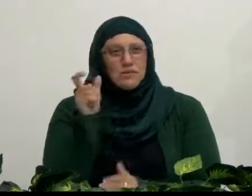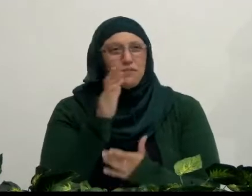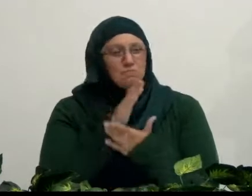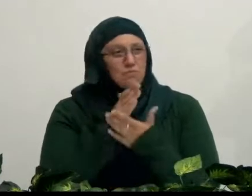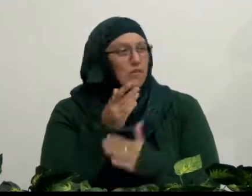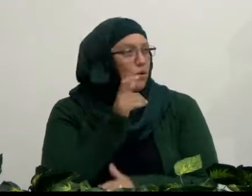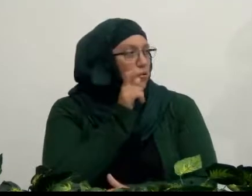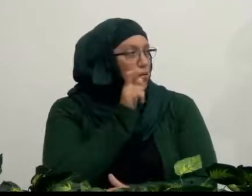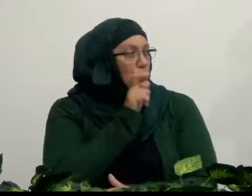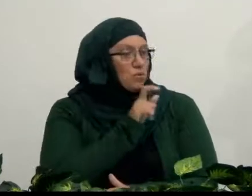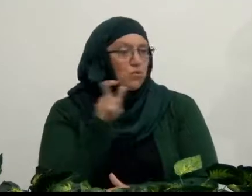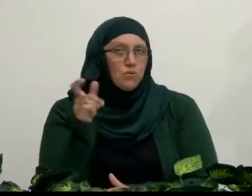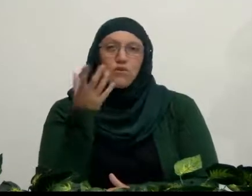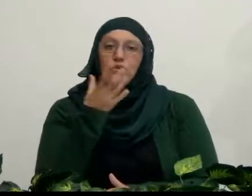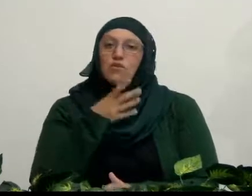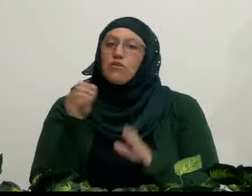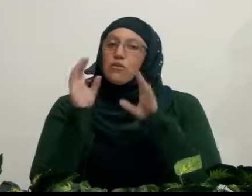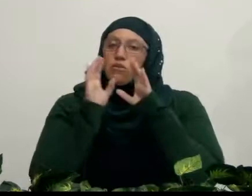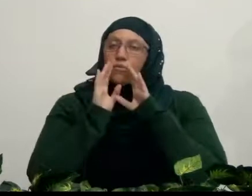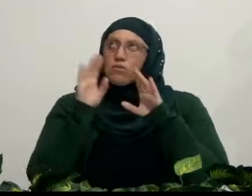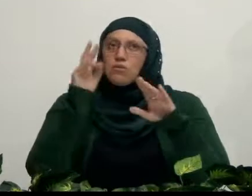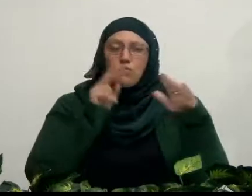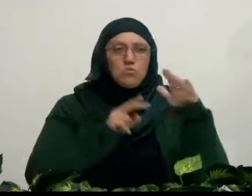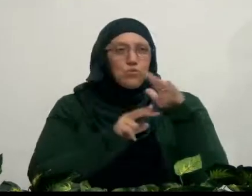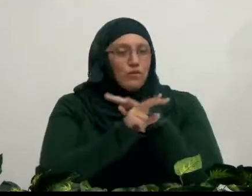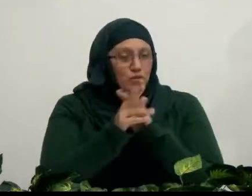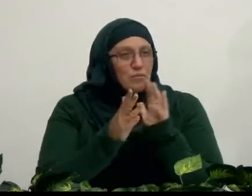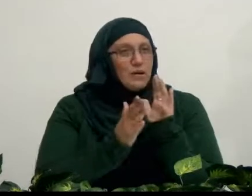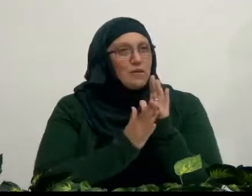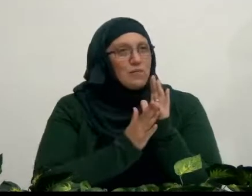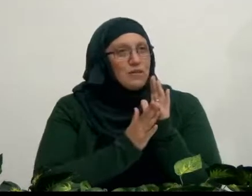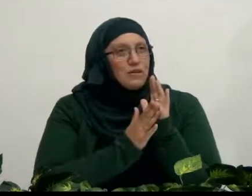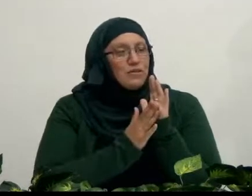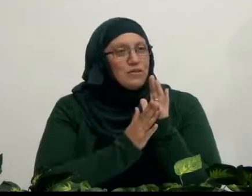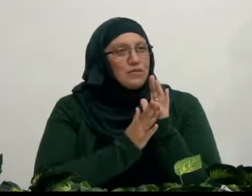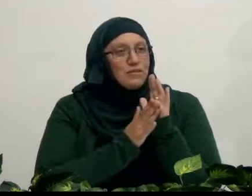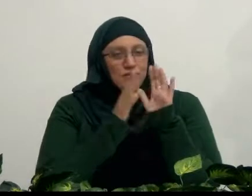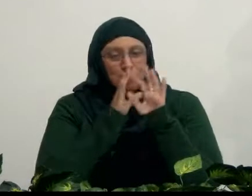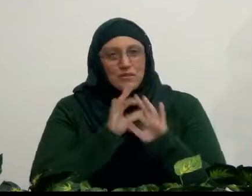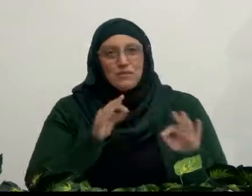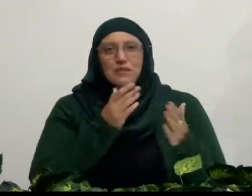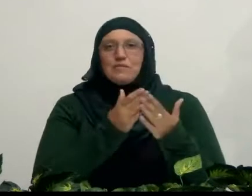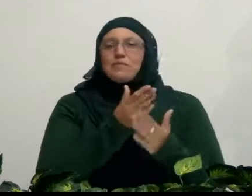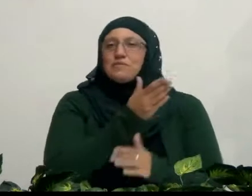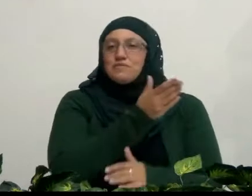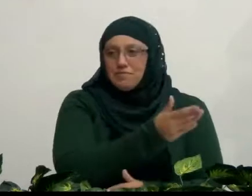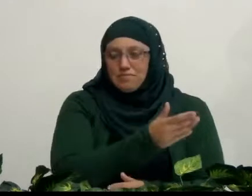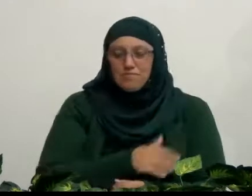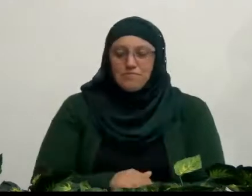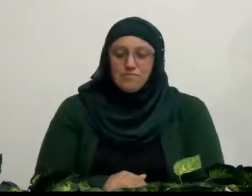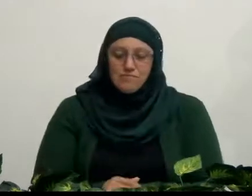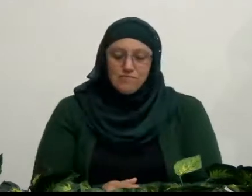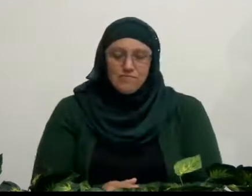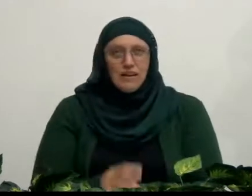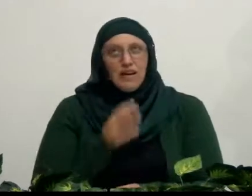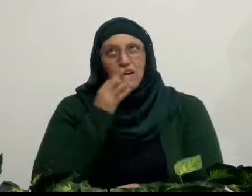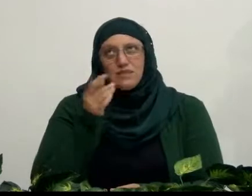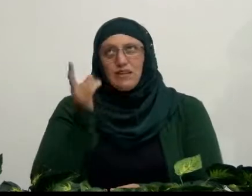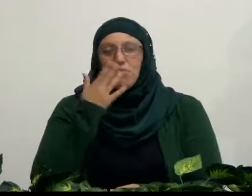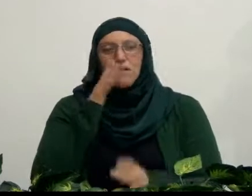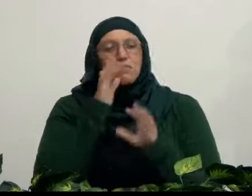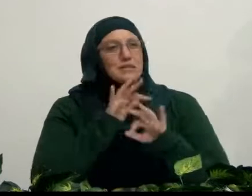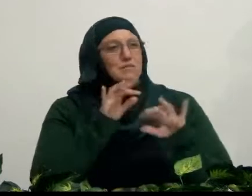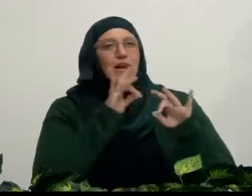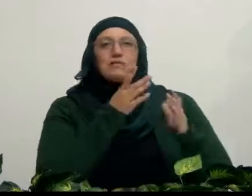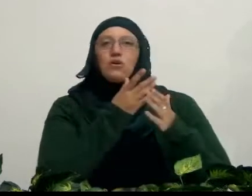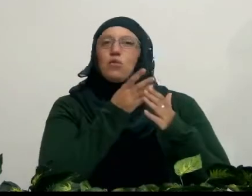words of the Holy Prophet of Islam, Prophet Muhammad sallallahu alaihi wa alihi wasallam, salawat.